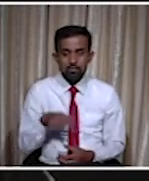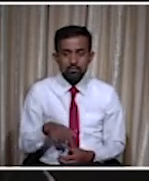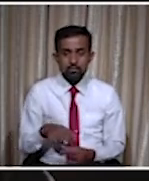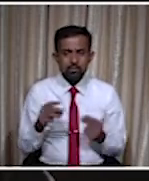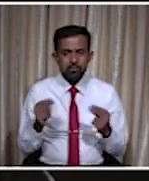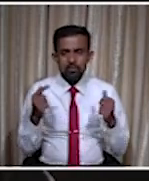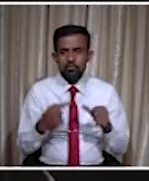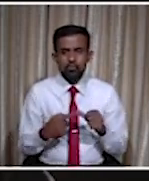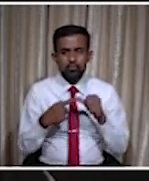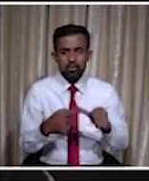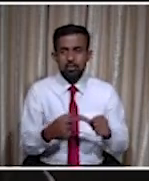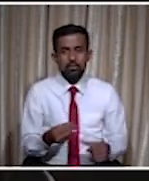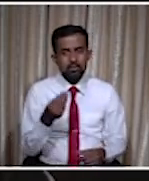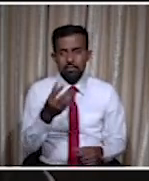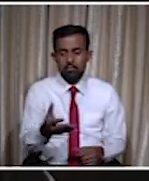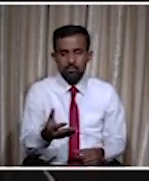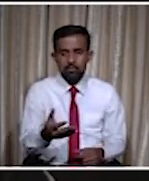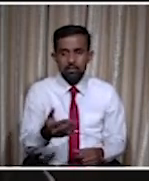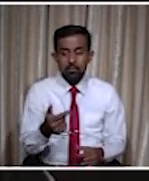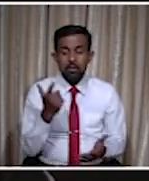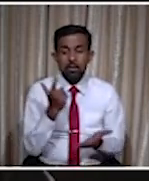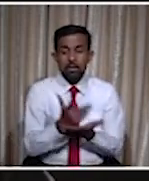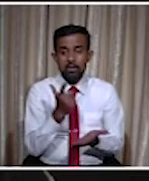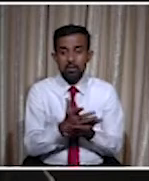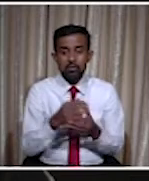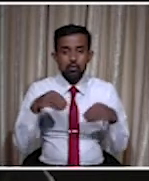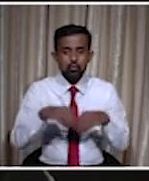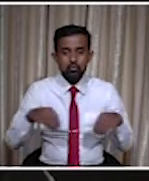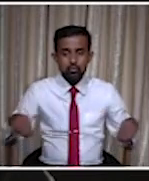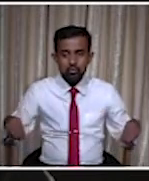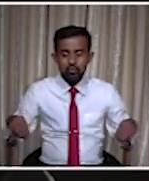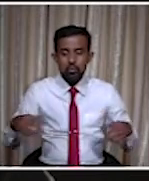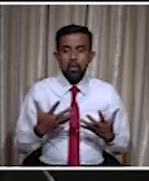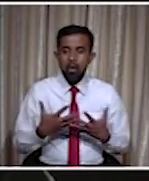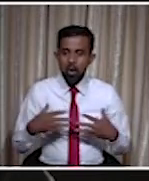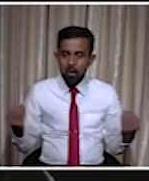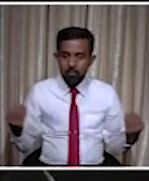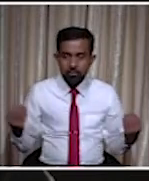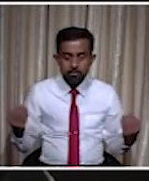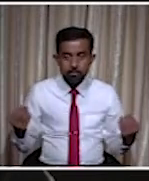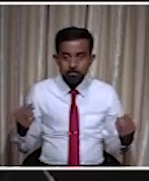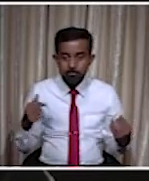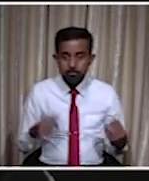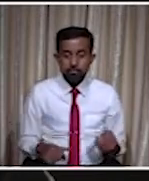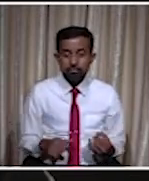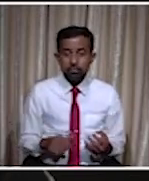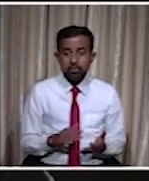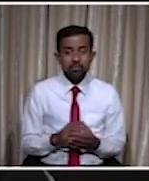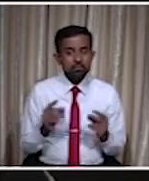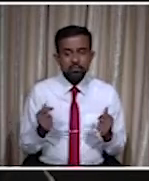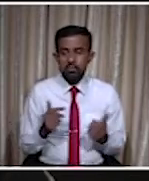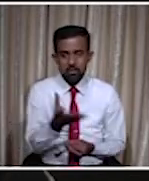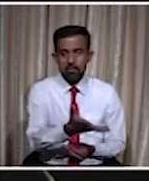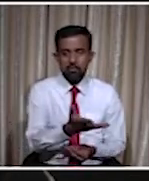of the fishermen as well as the farmers be attended without any further delay. Having said that, now I